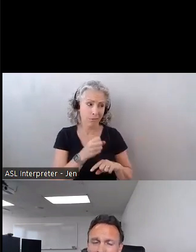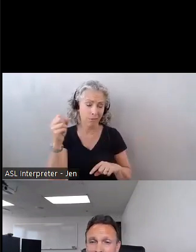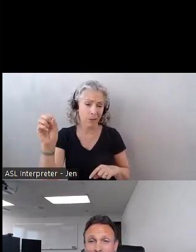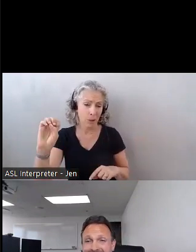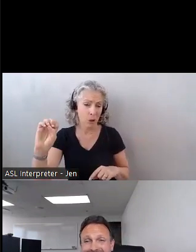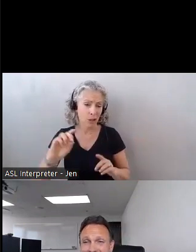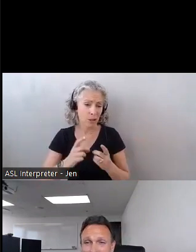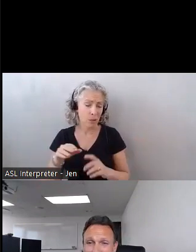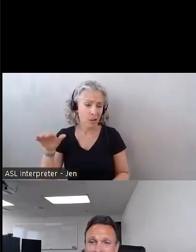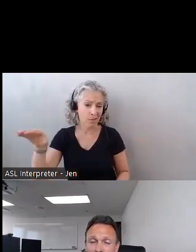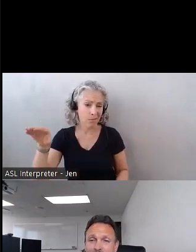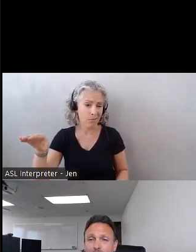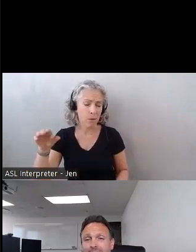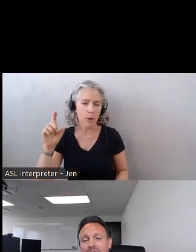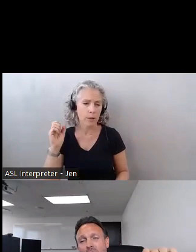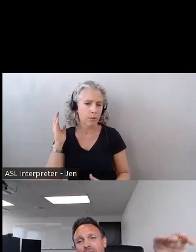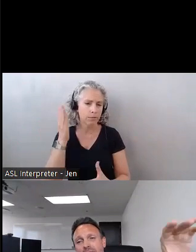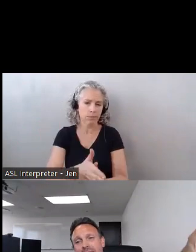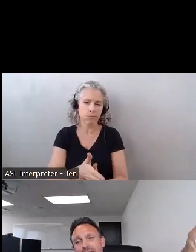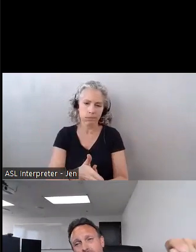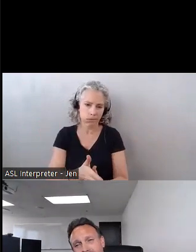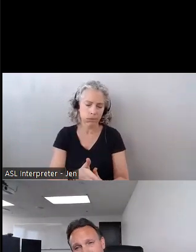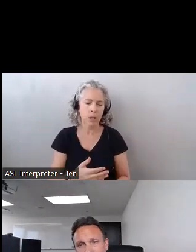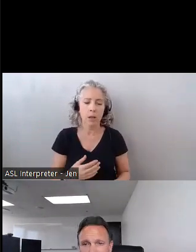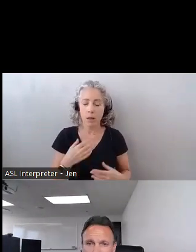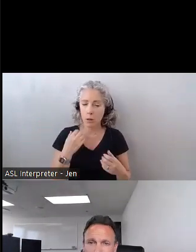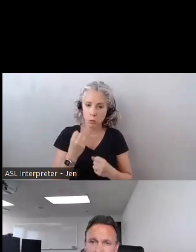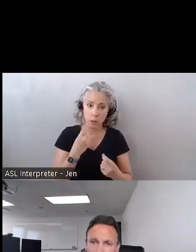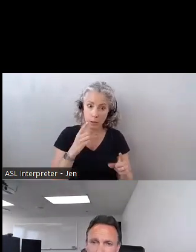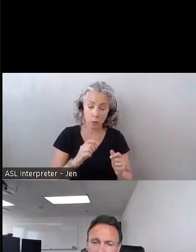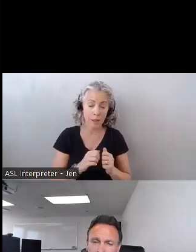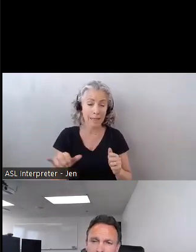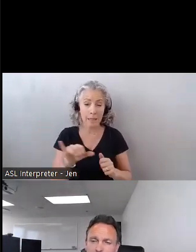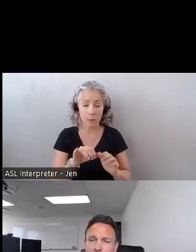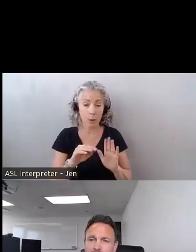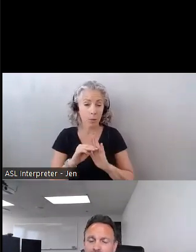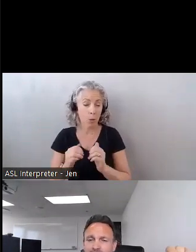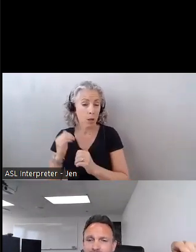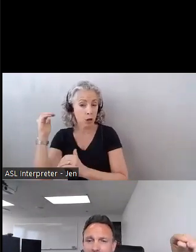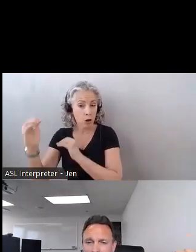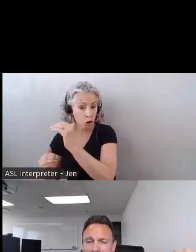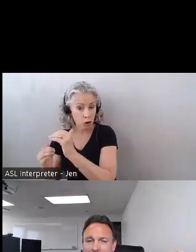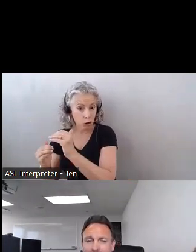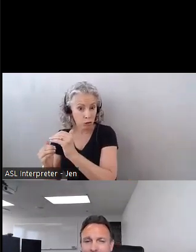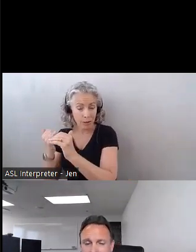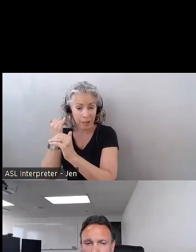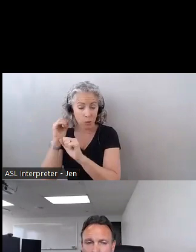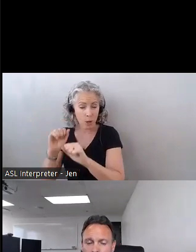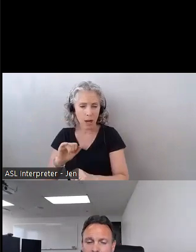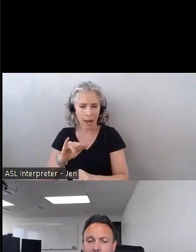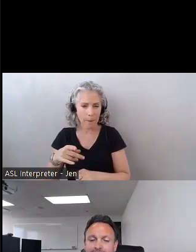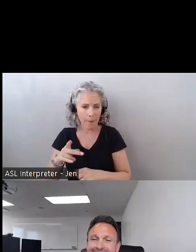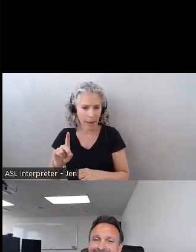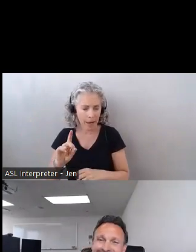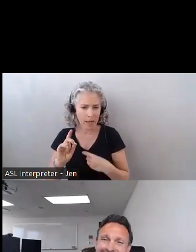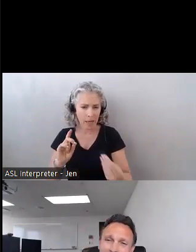department. We had to stop that. We had really strong successes with a similar model with adults, and we knew that if we could get the iPad in the hands of law